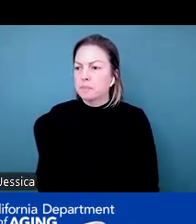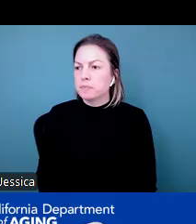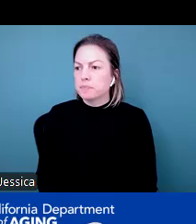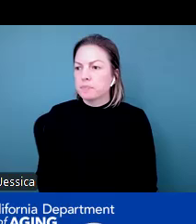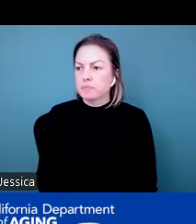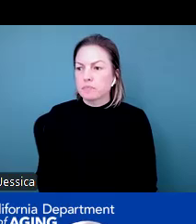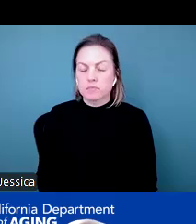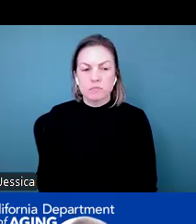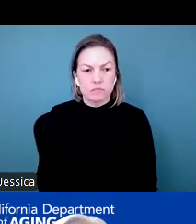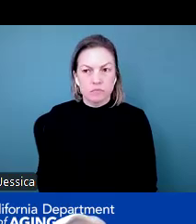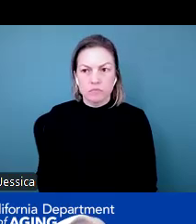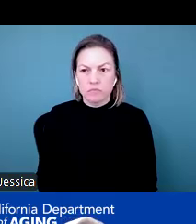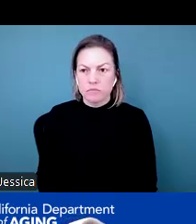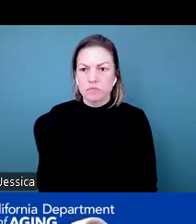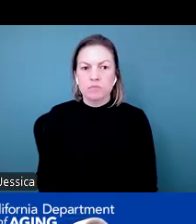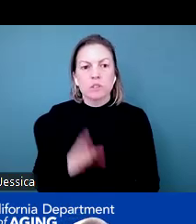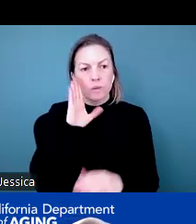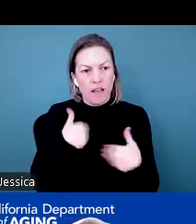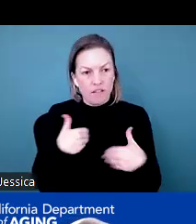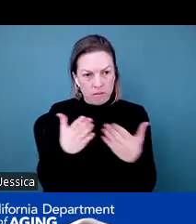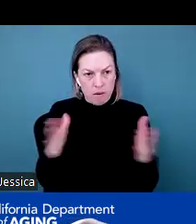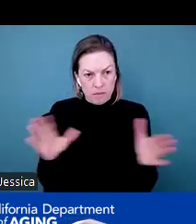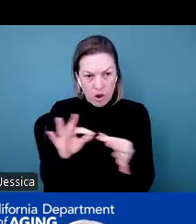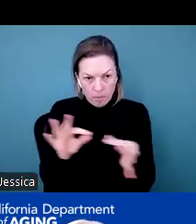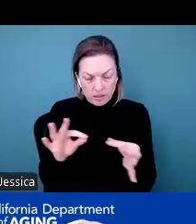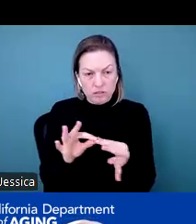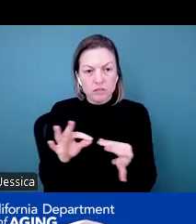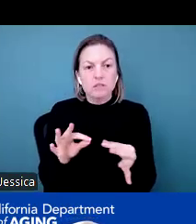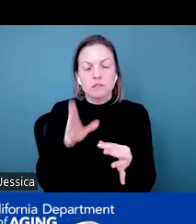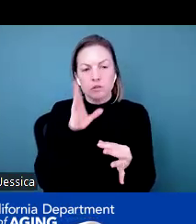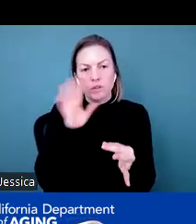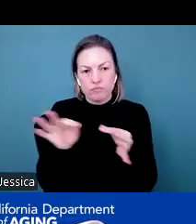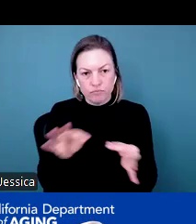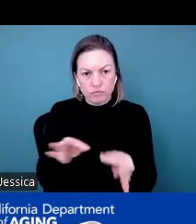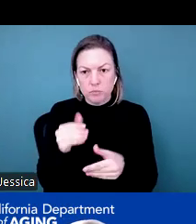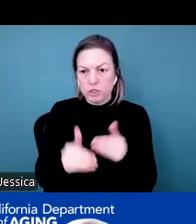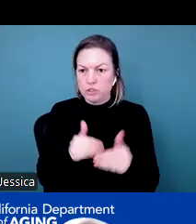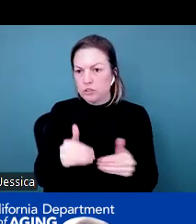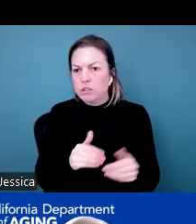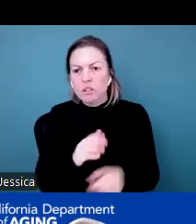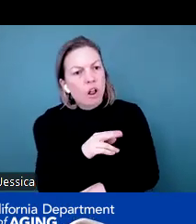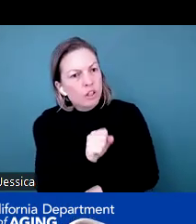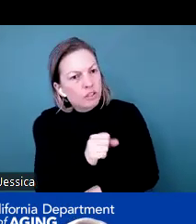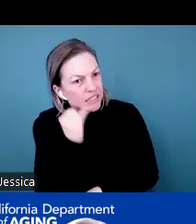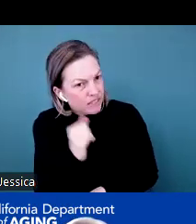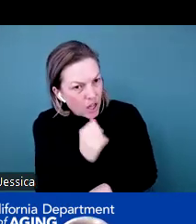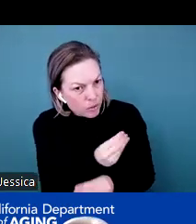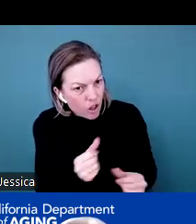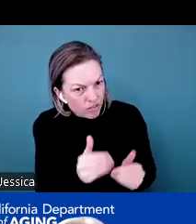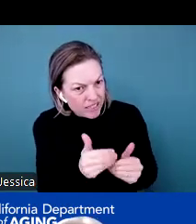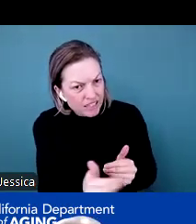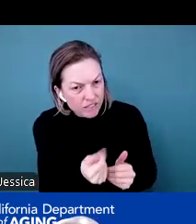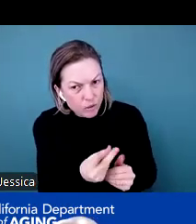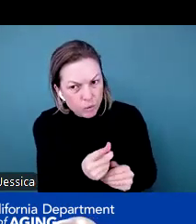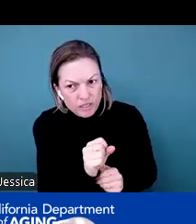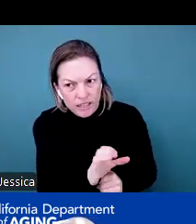Okay, we will have public comment, and we will go over the procedures Carlos, at that time. if we don't have a resolve in the next few